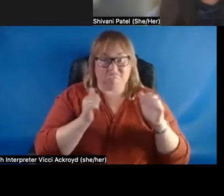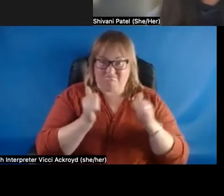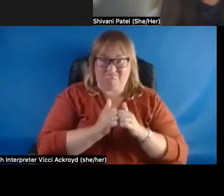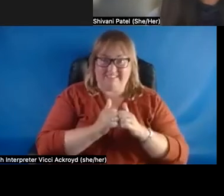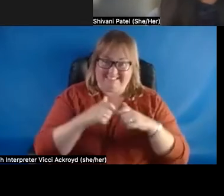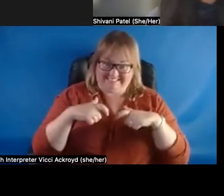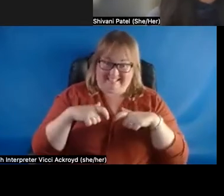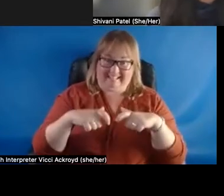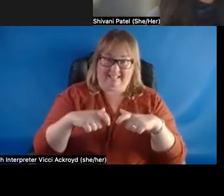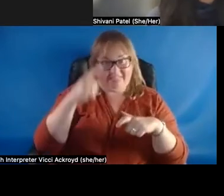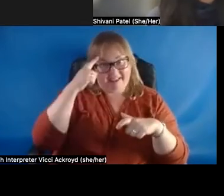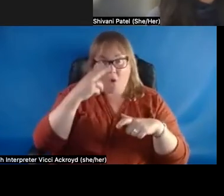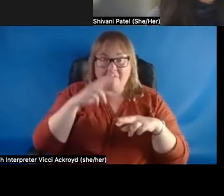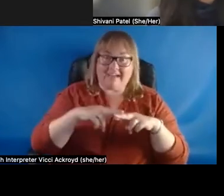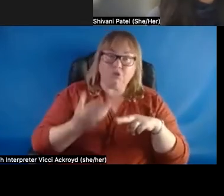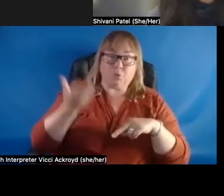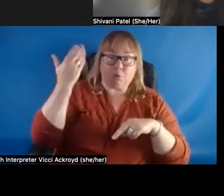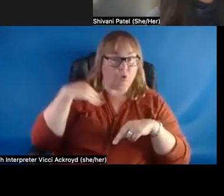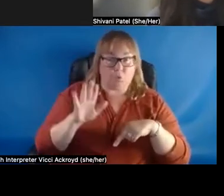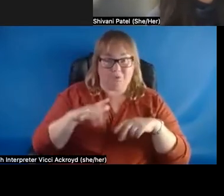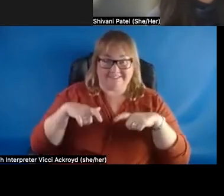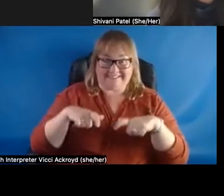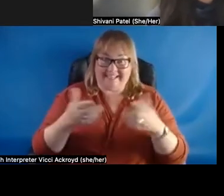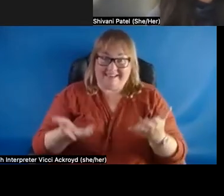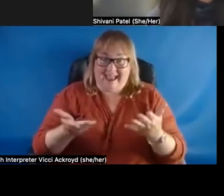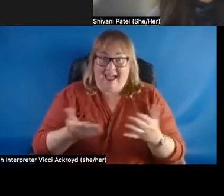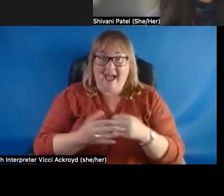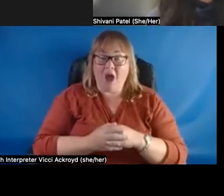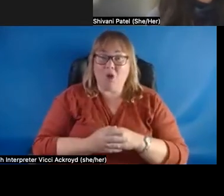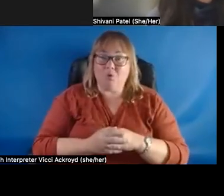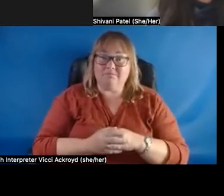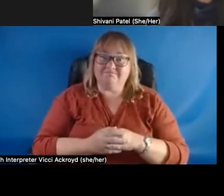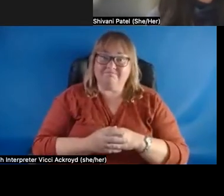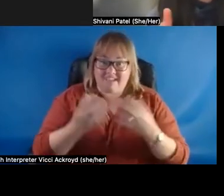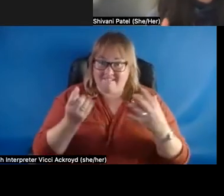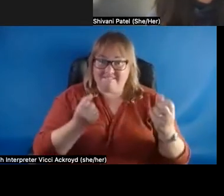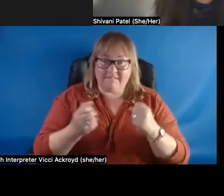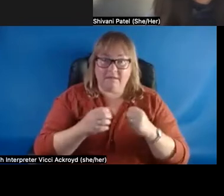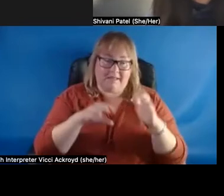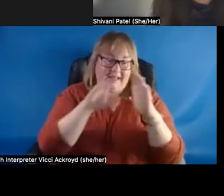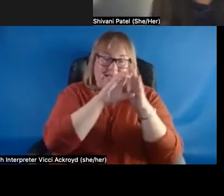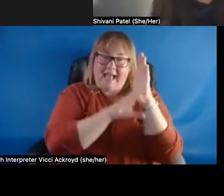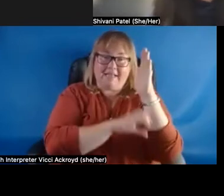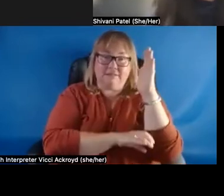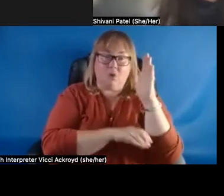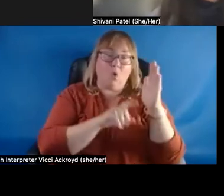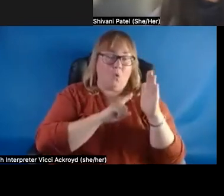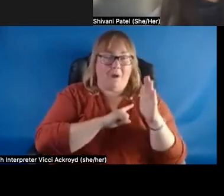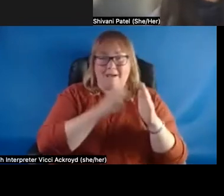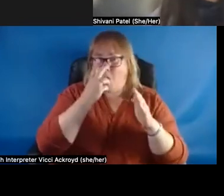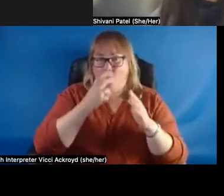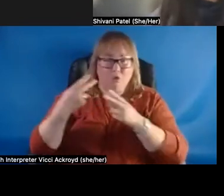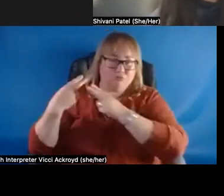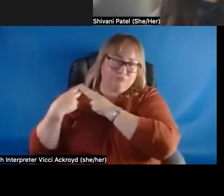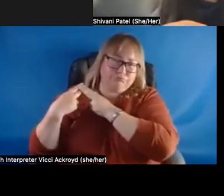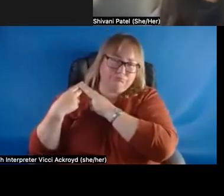the past. Because I feel like a lot of people do think that the caste system it's such an old system, but it's still